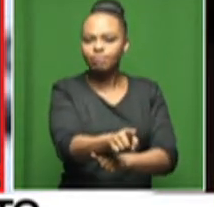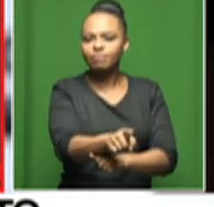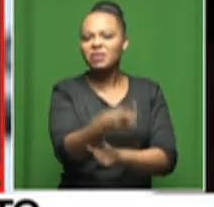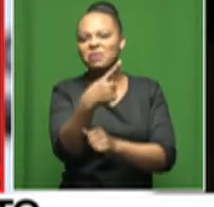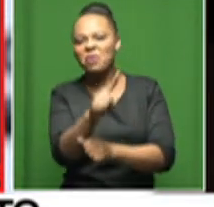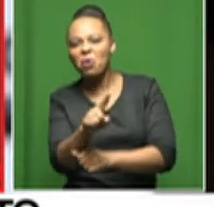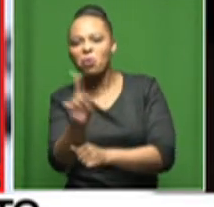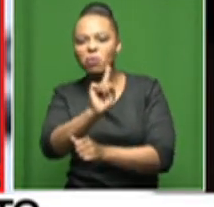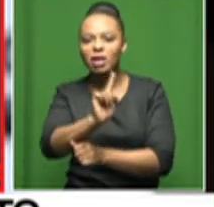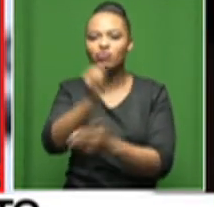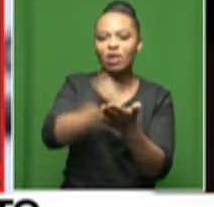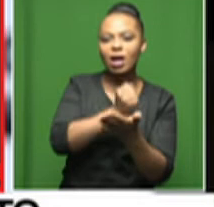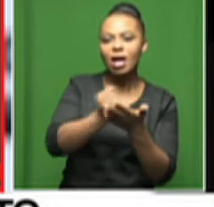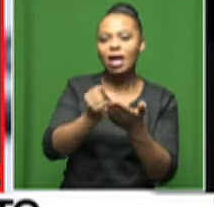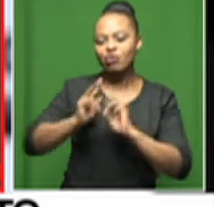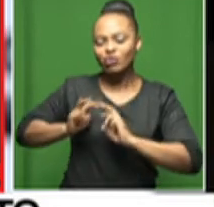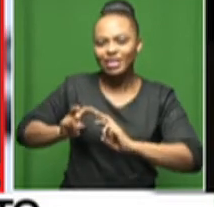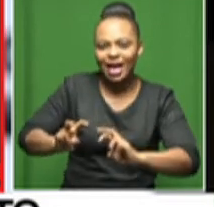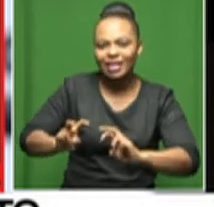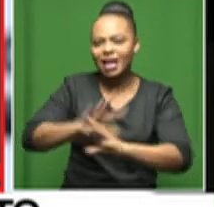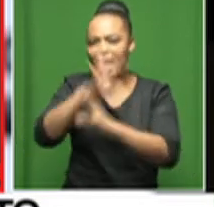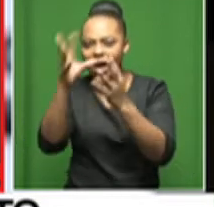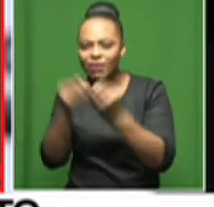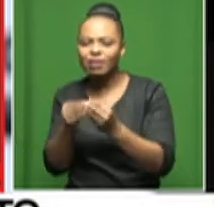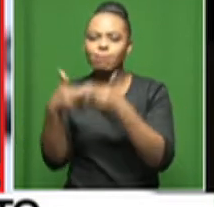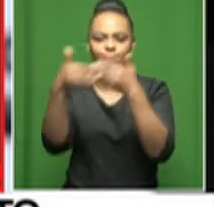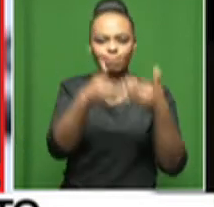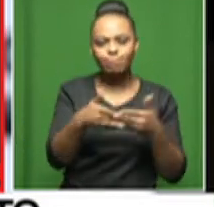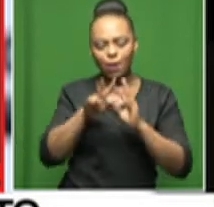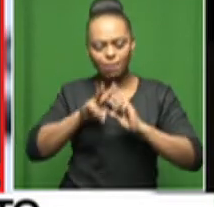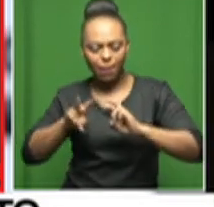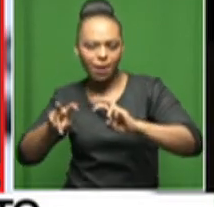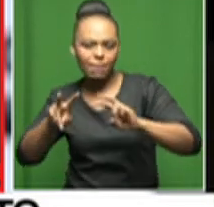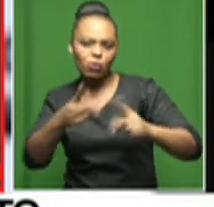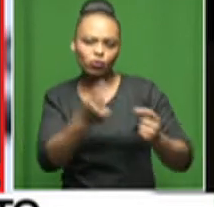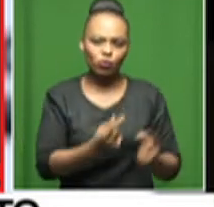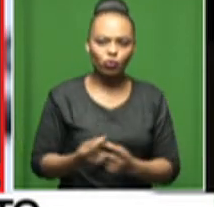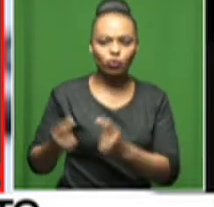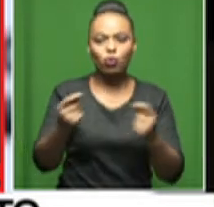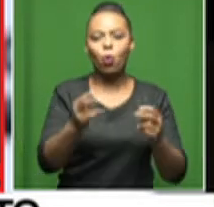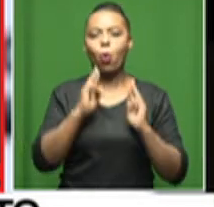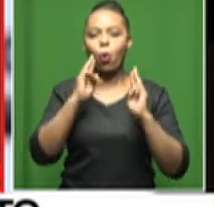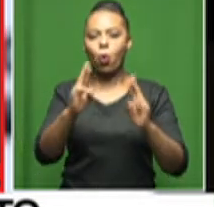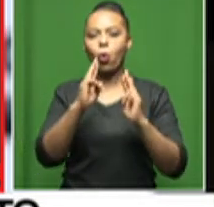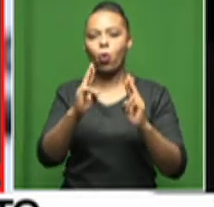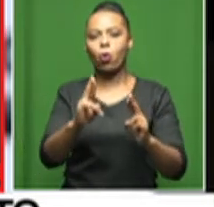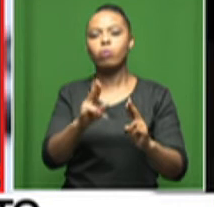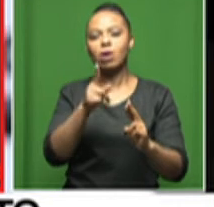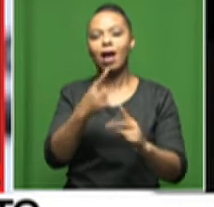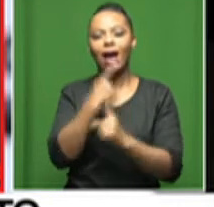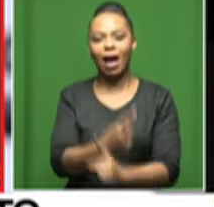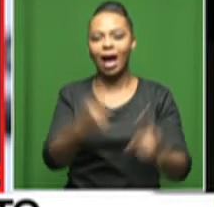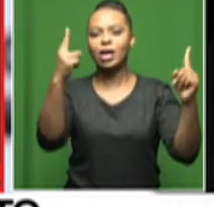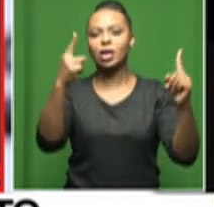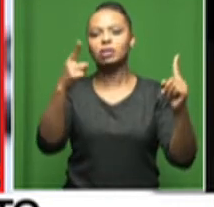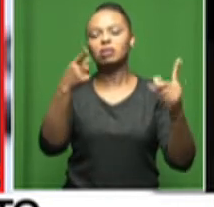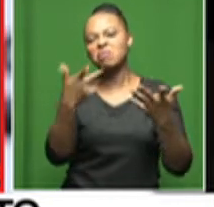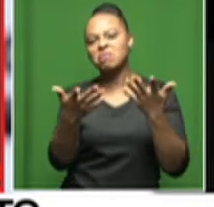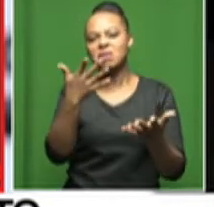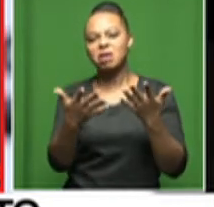registration for the study. All of that we are taking care of, and we hopefully will be able to give you proper announcements